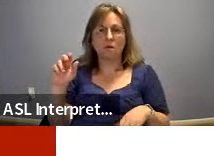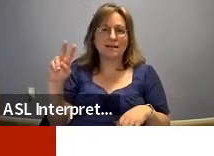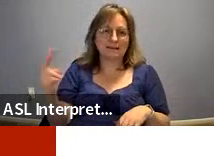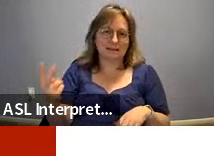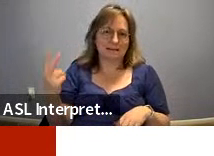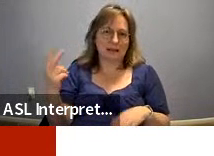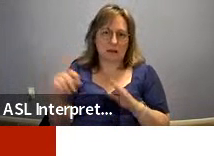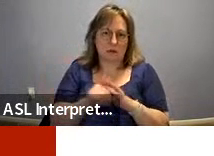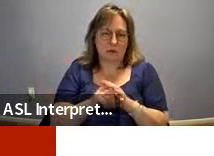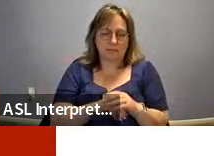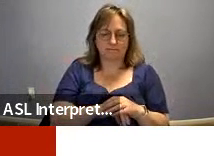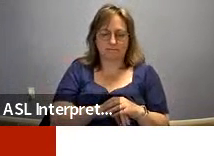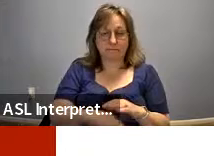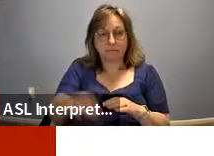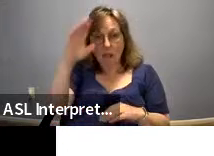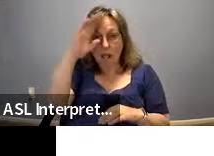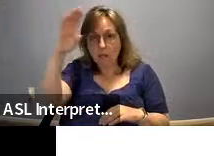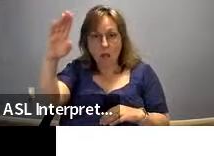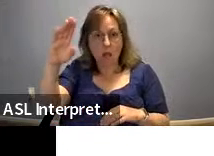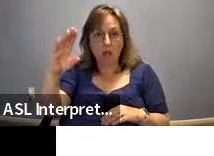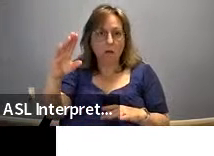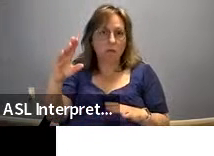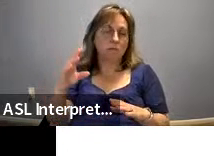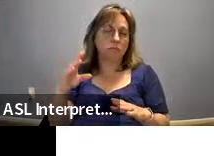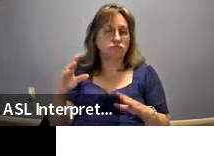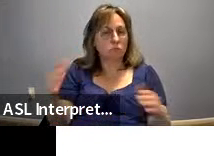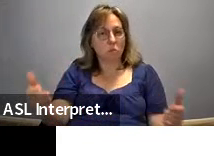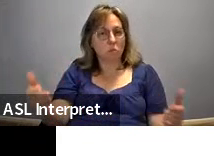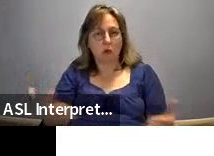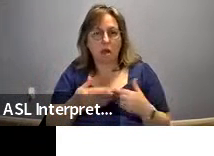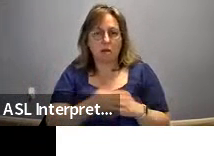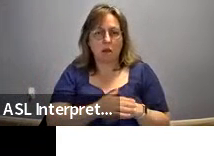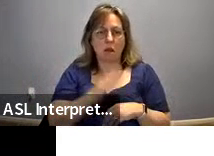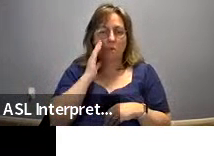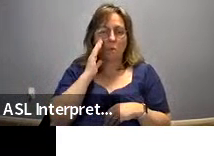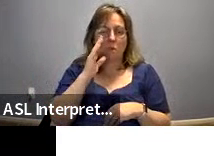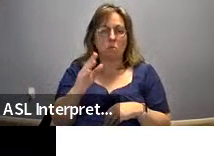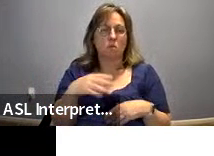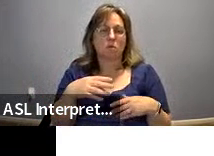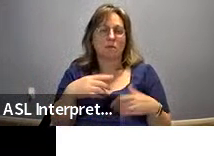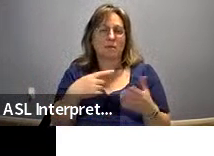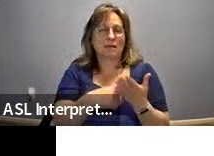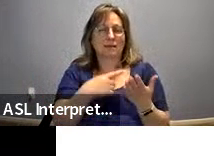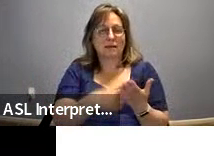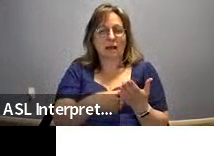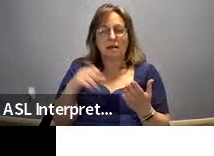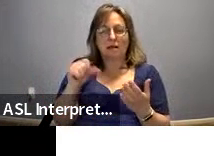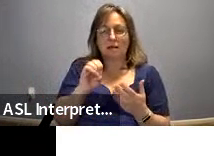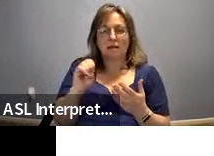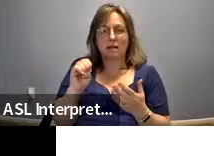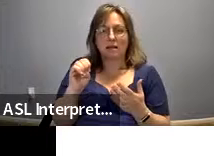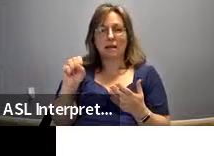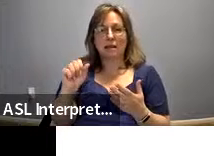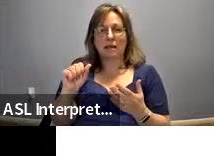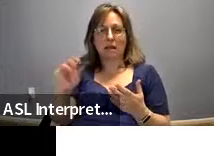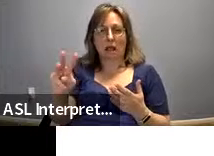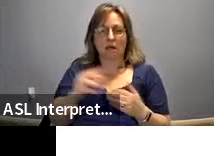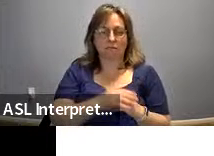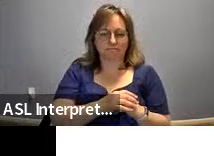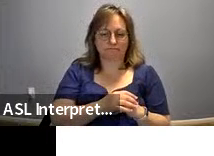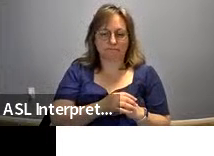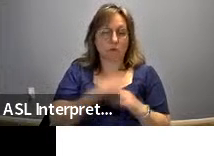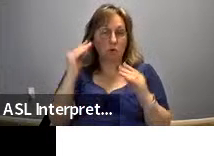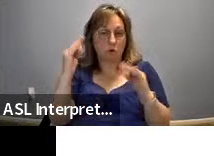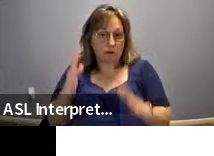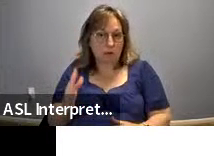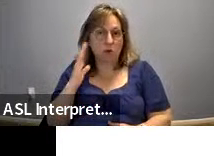Hello and welcome. In this video, we'll discuss navigating the Seesaw Family app. In Seesaw, your child's teacher will